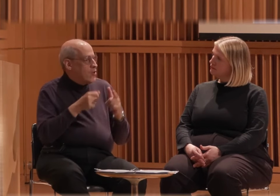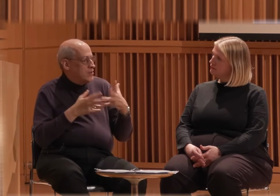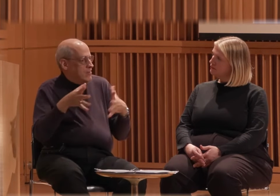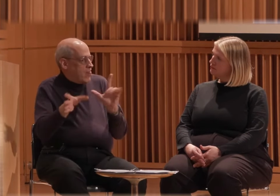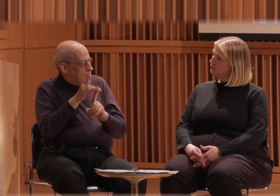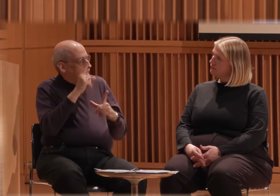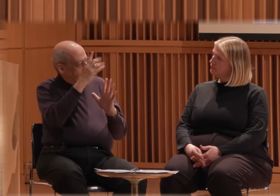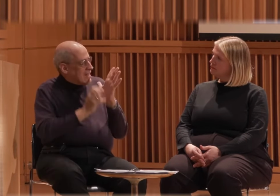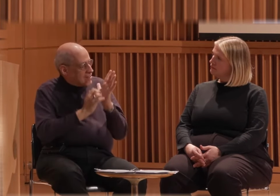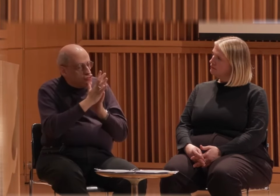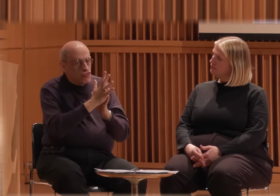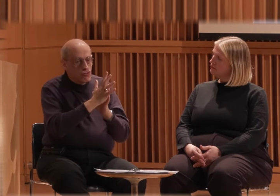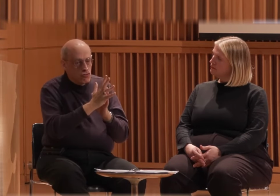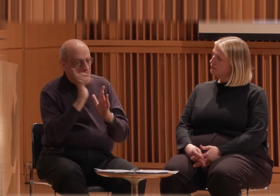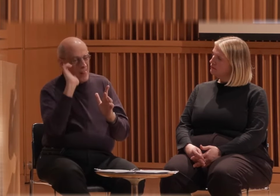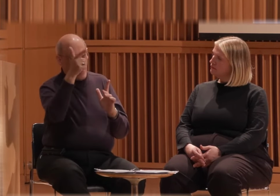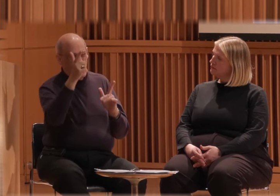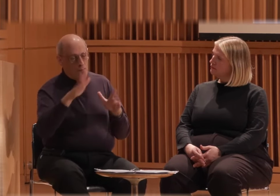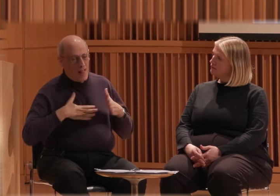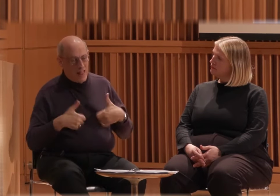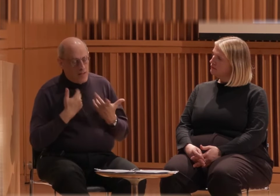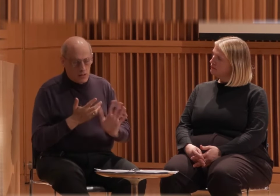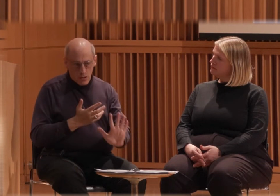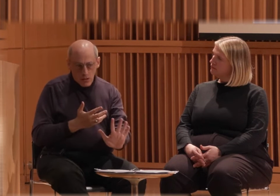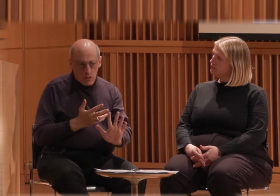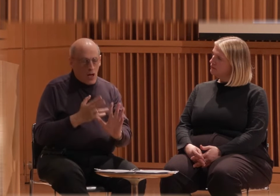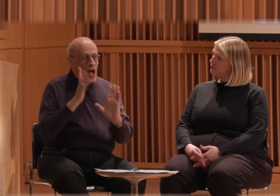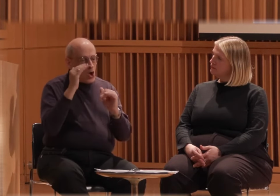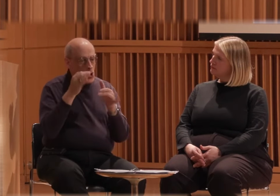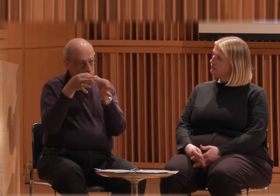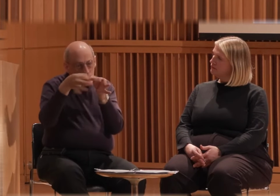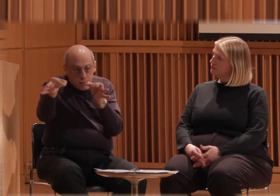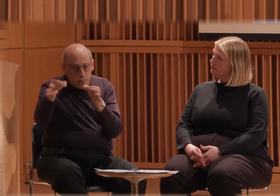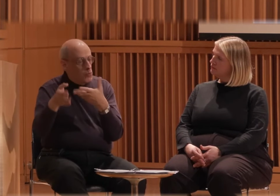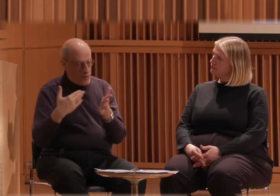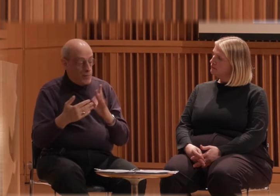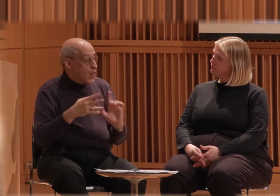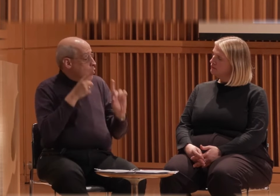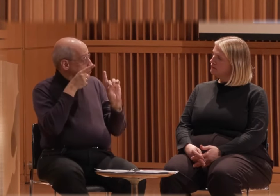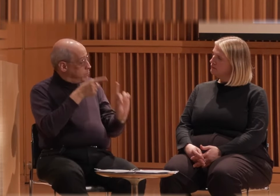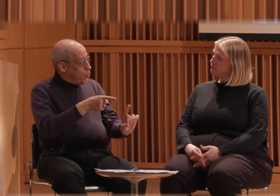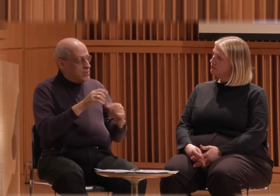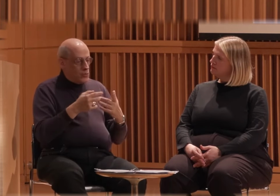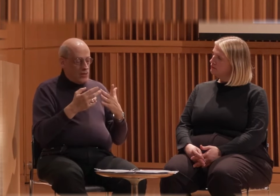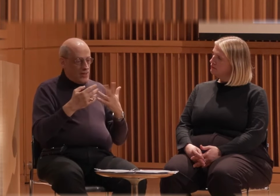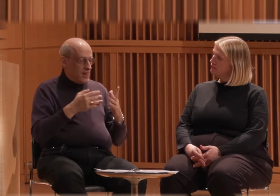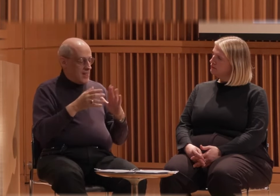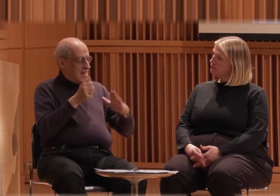cancer before, you know, at some point in my life. I really hope blank. And the problem with that is